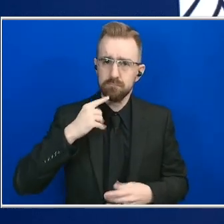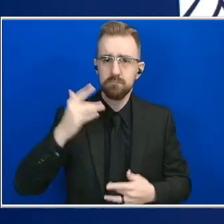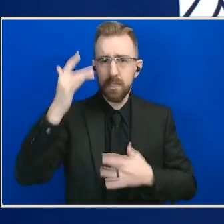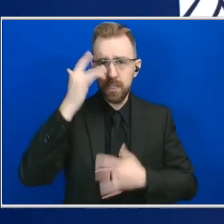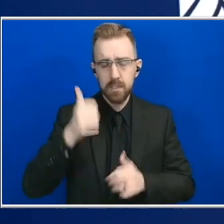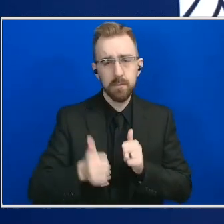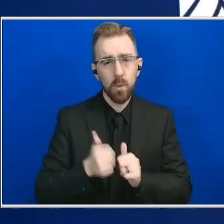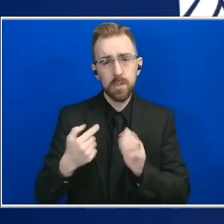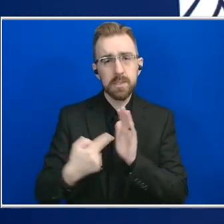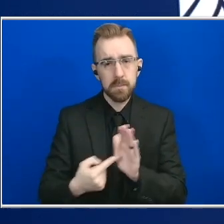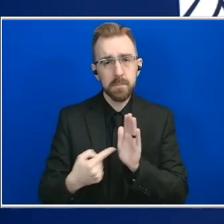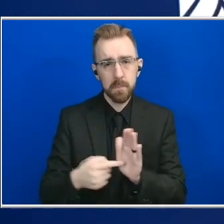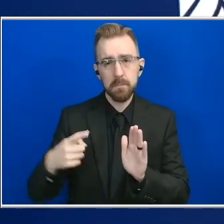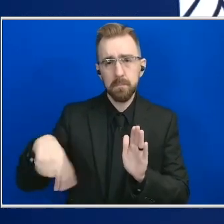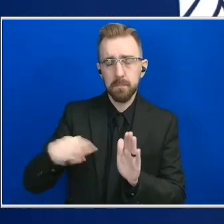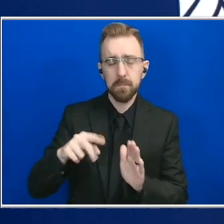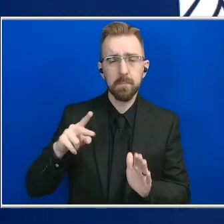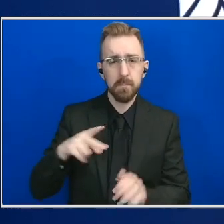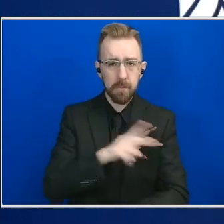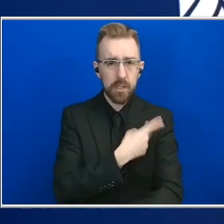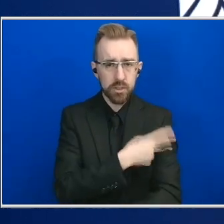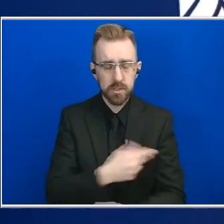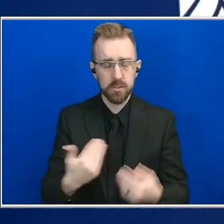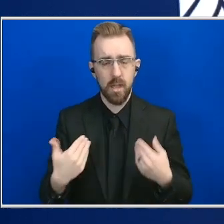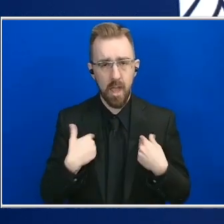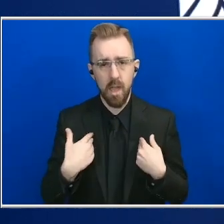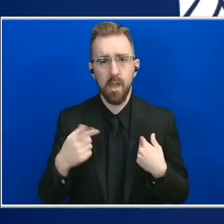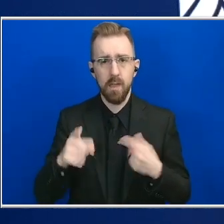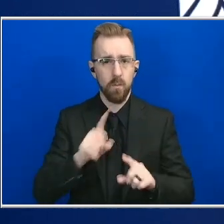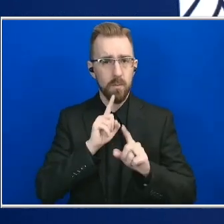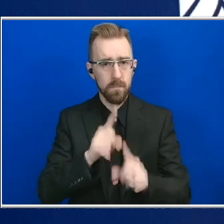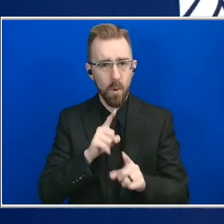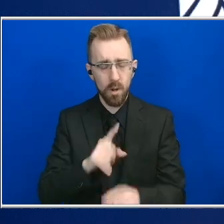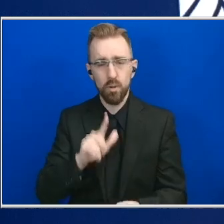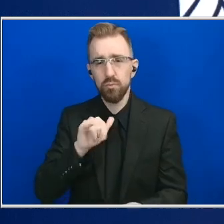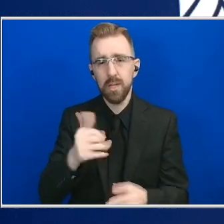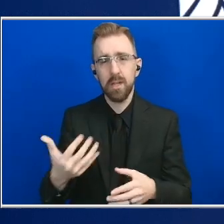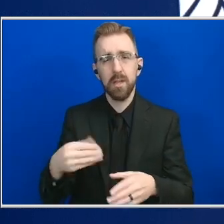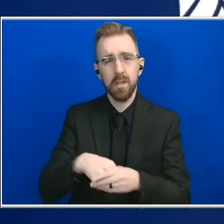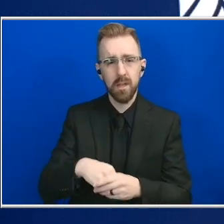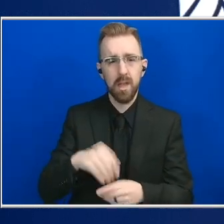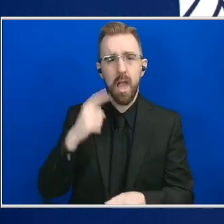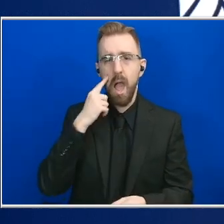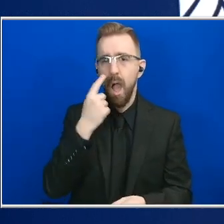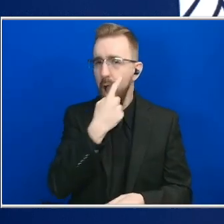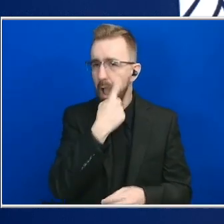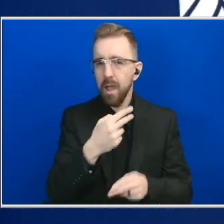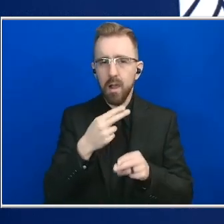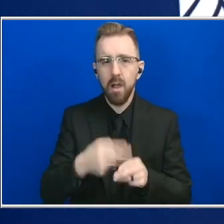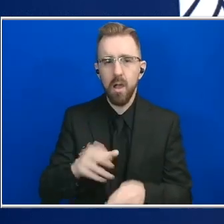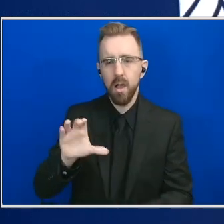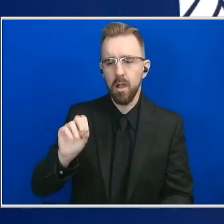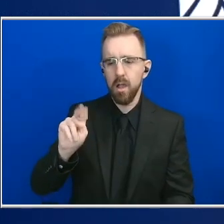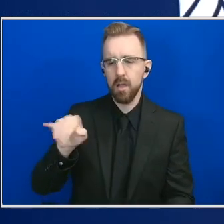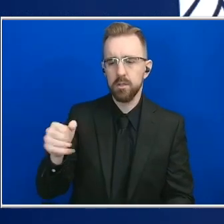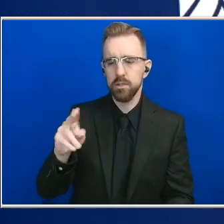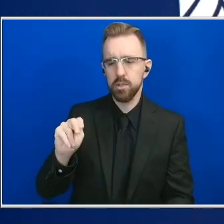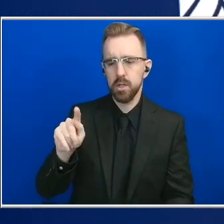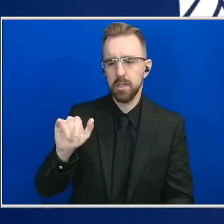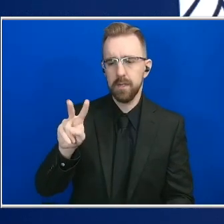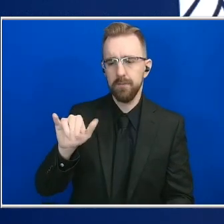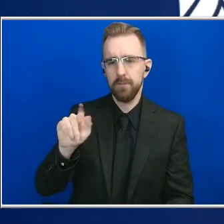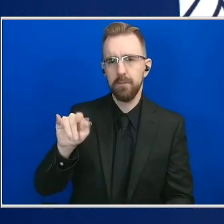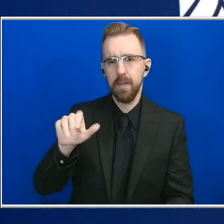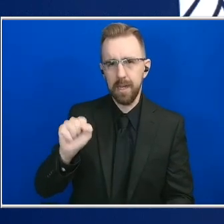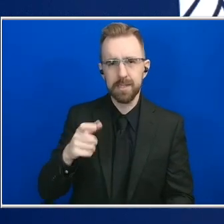patients do have that are reported really involve the eyes and what we call conjunctivitis. There is some upper respiratory tract